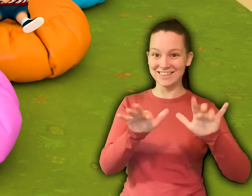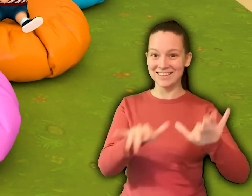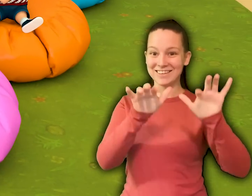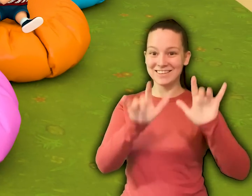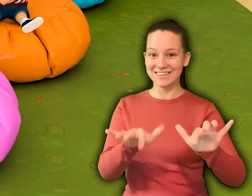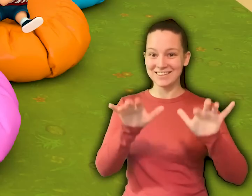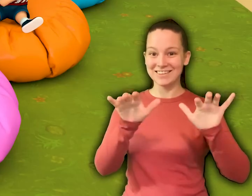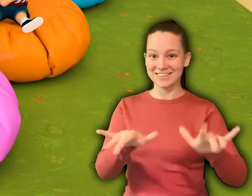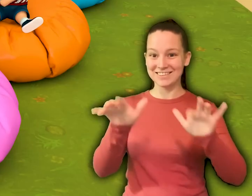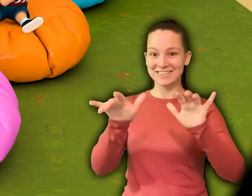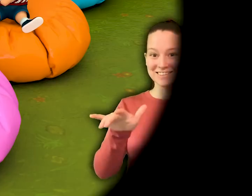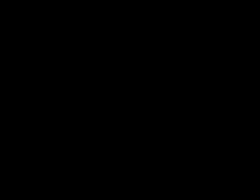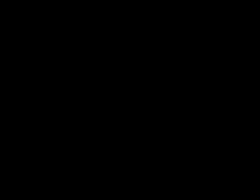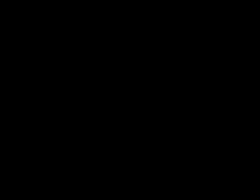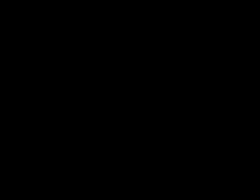bed